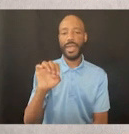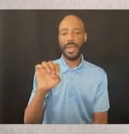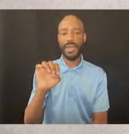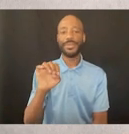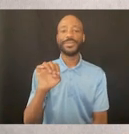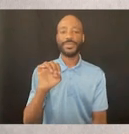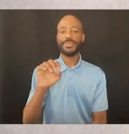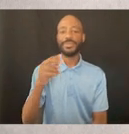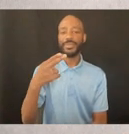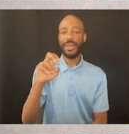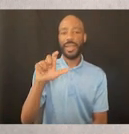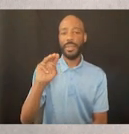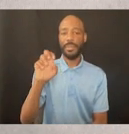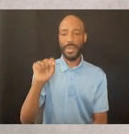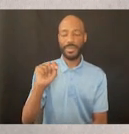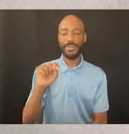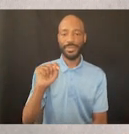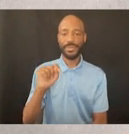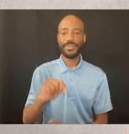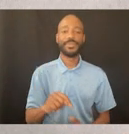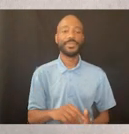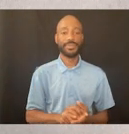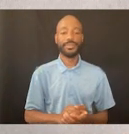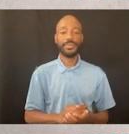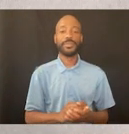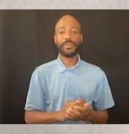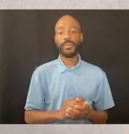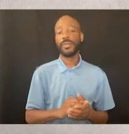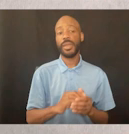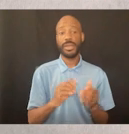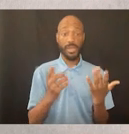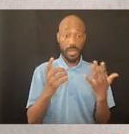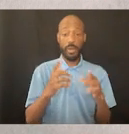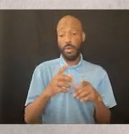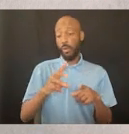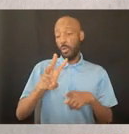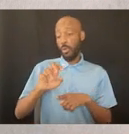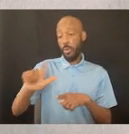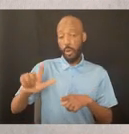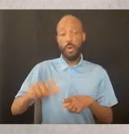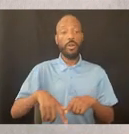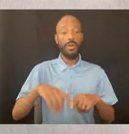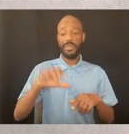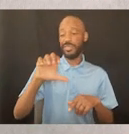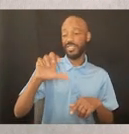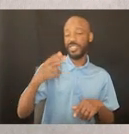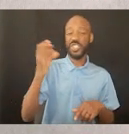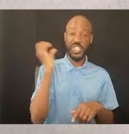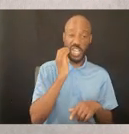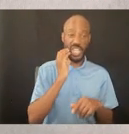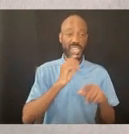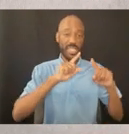The materials are wool from Rowan, chunky print, and Fleischer's Spice and Salt and Pepper, which is a